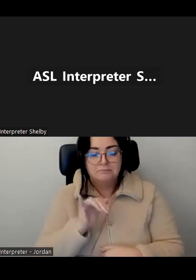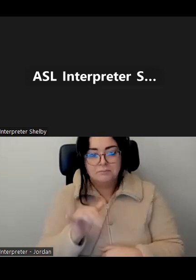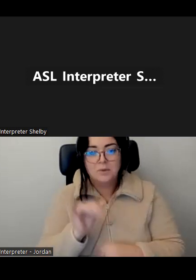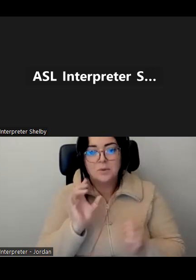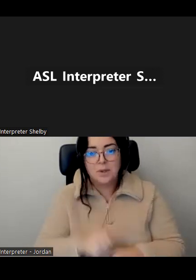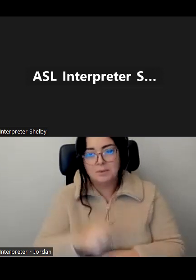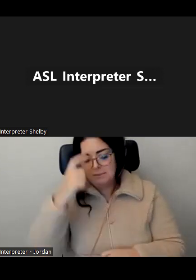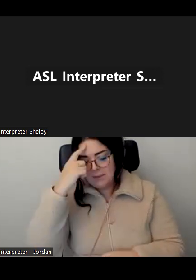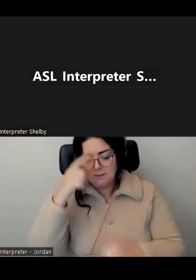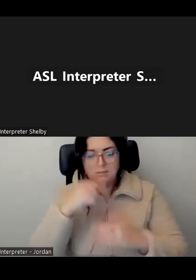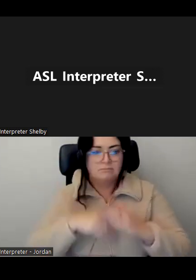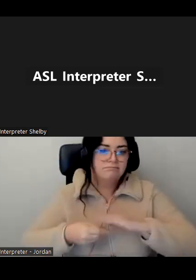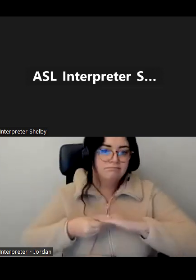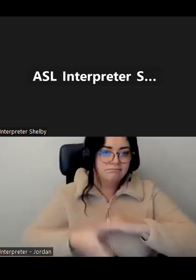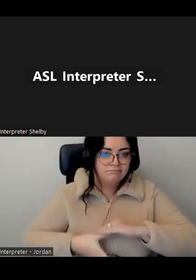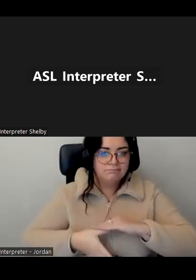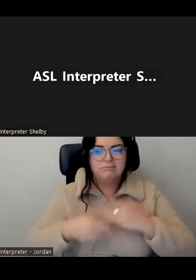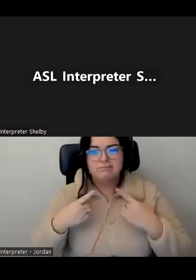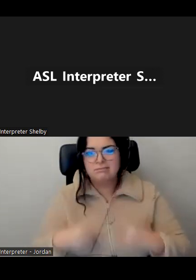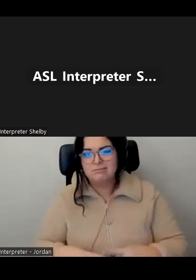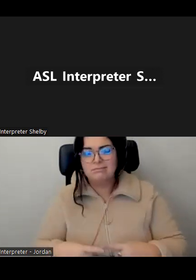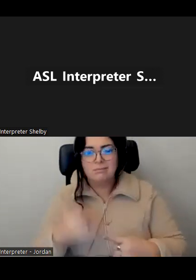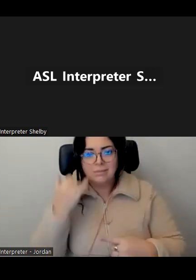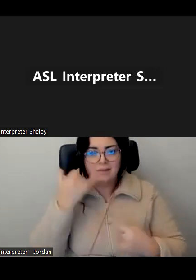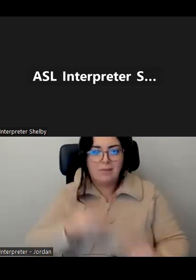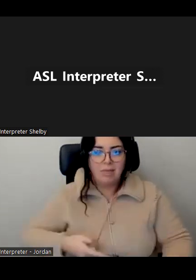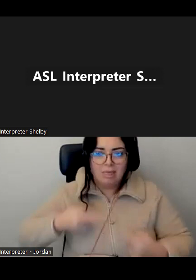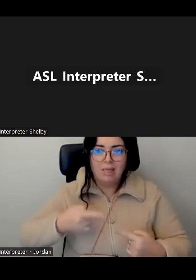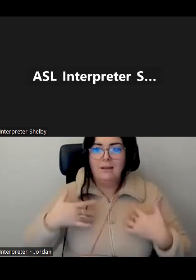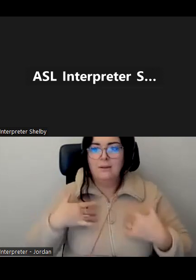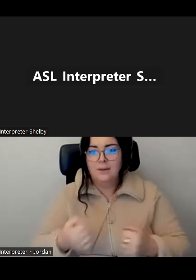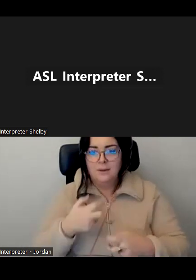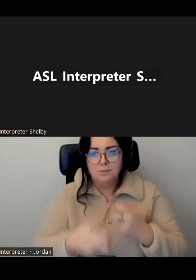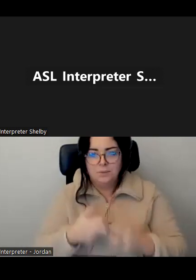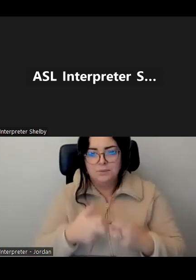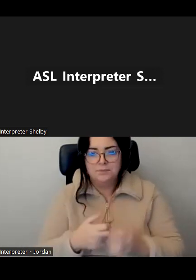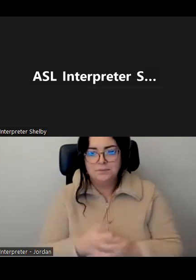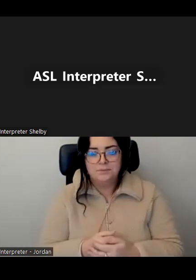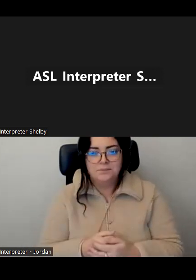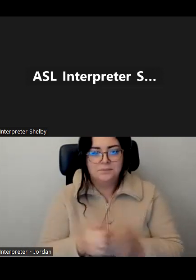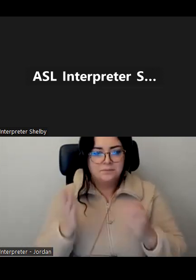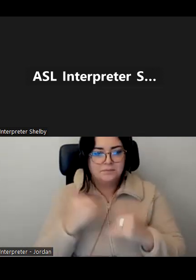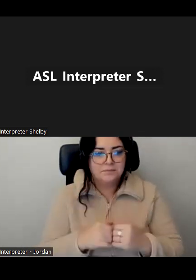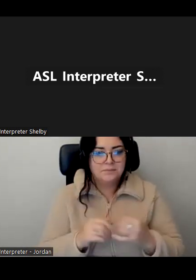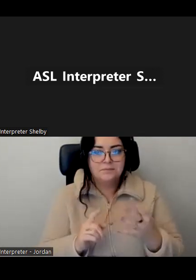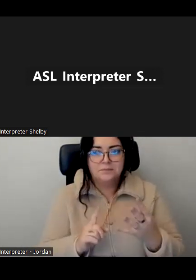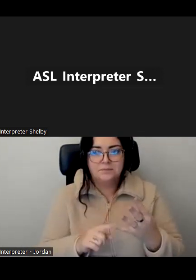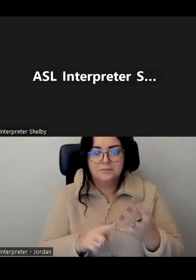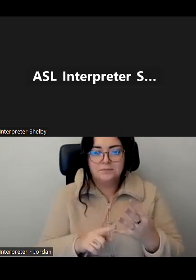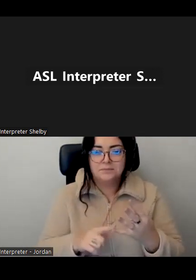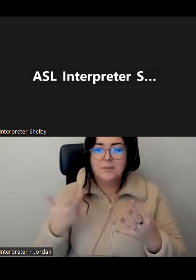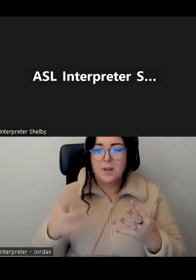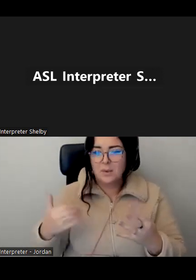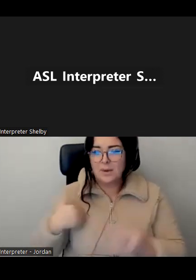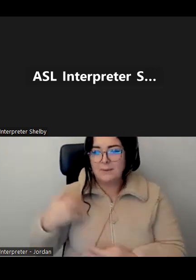get very down, when we're struggling with these things. And individuals who've had a history of